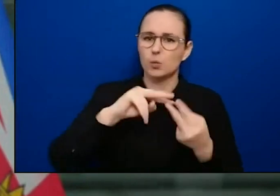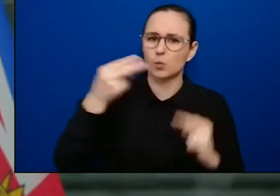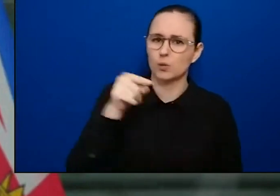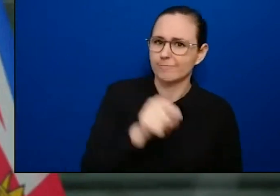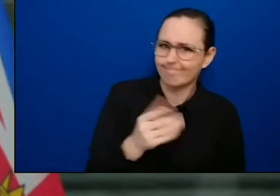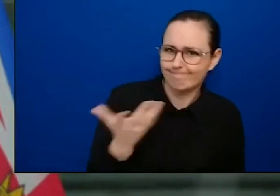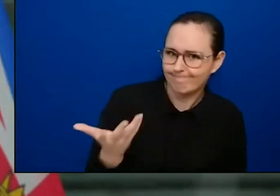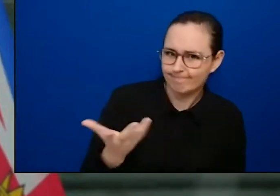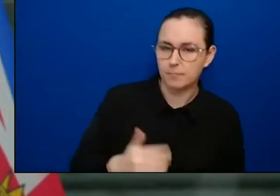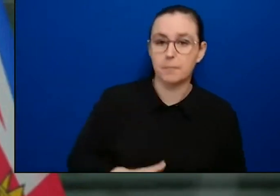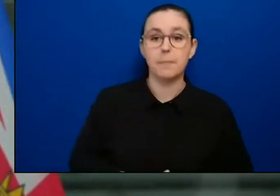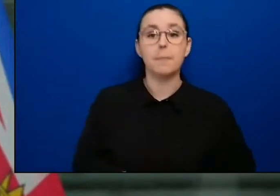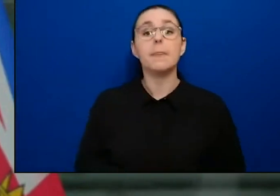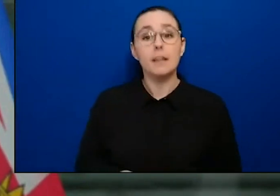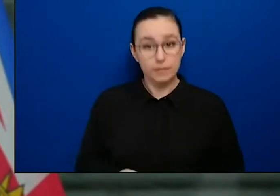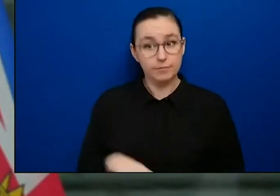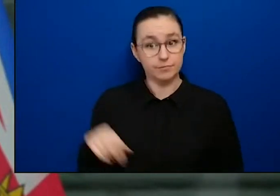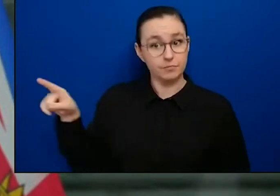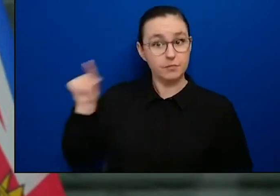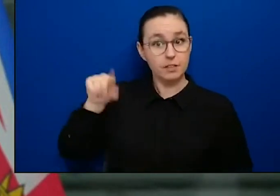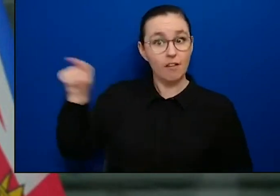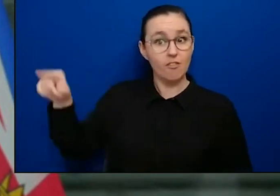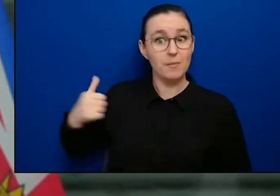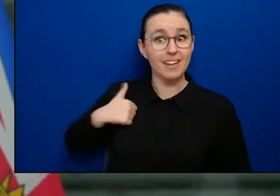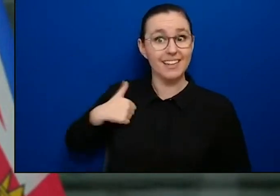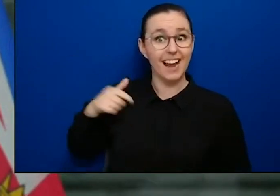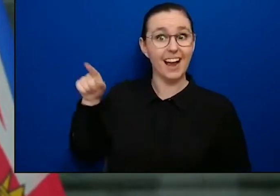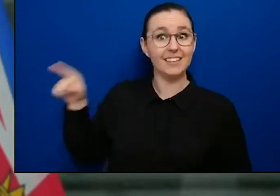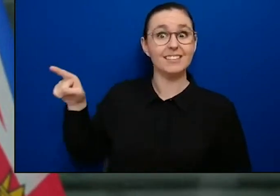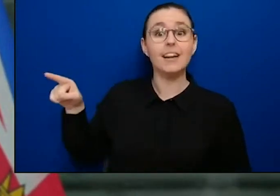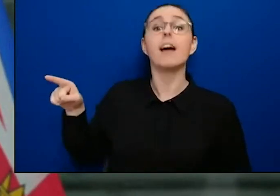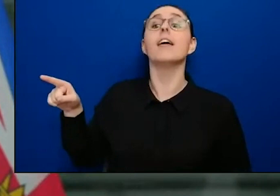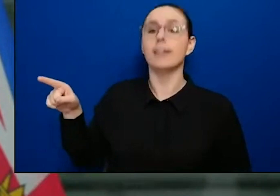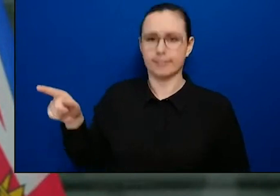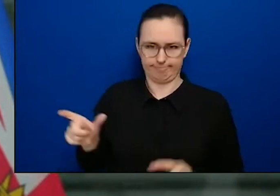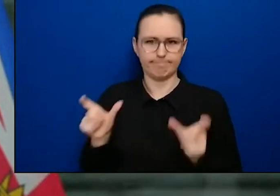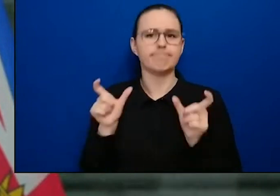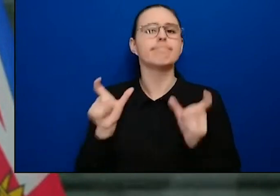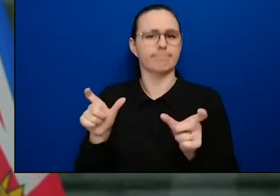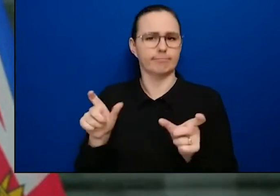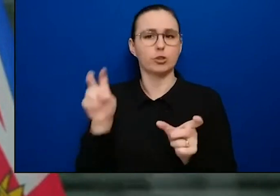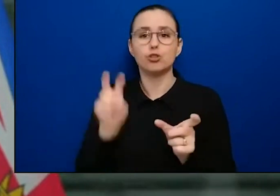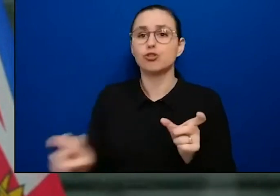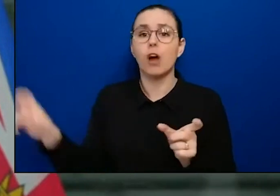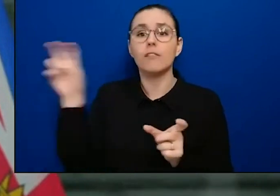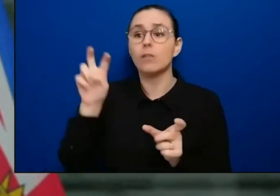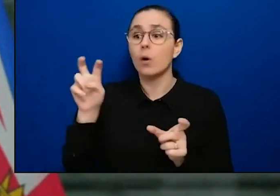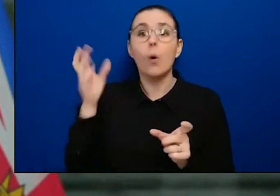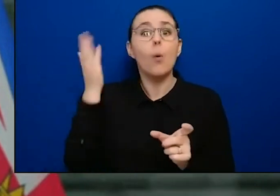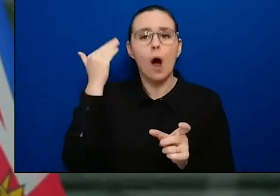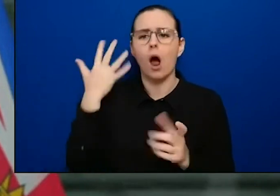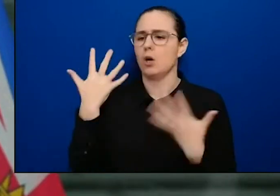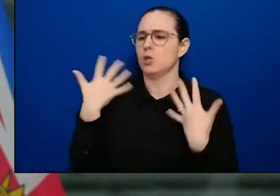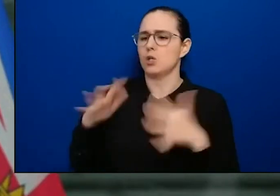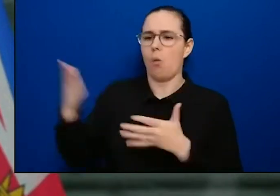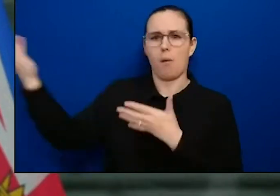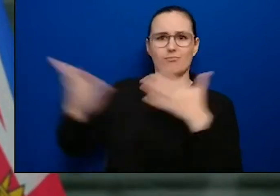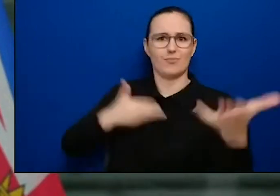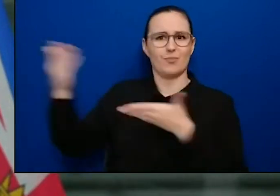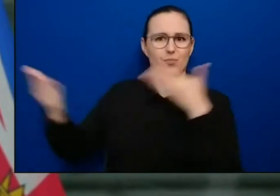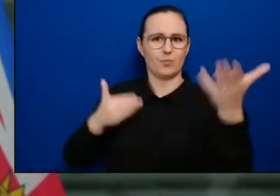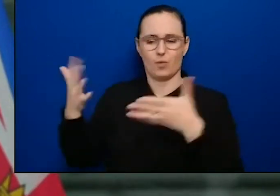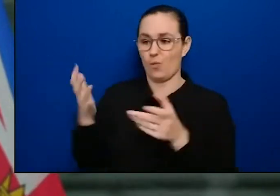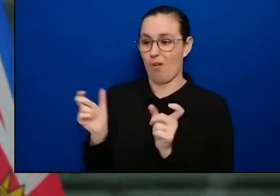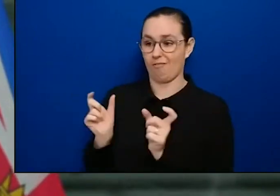in restrictions on travel to try and slow down the introduction. As we have seen with every single variant that has